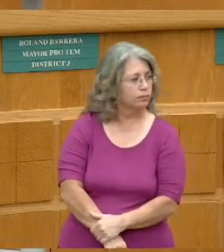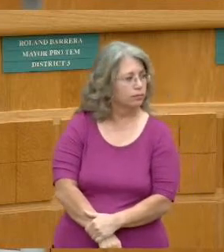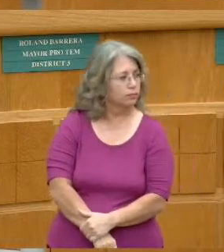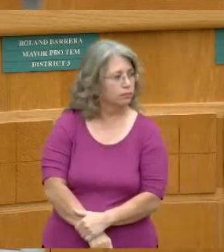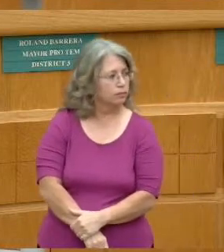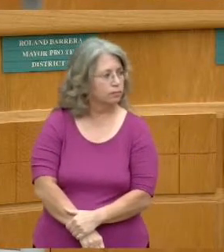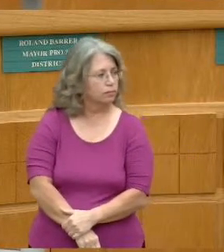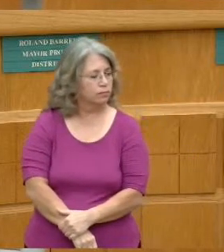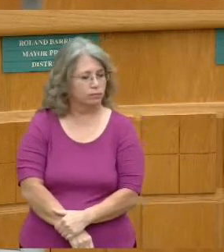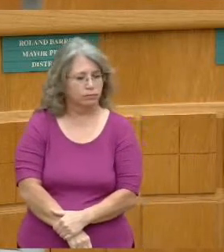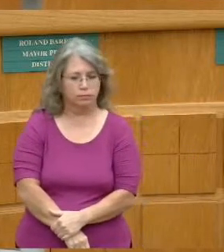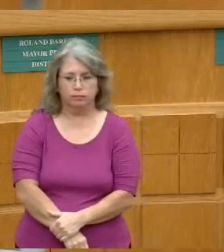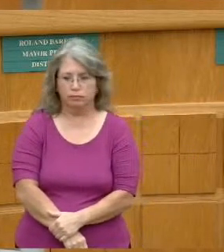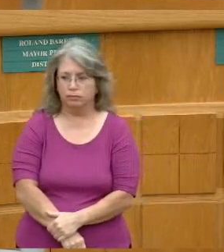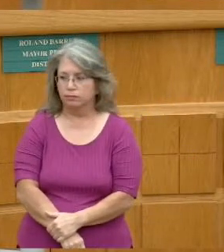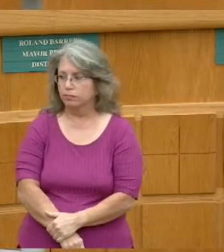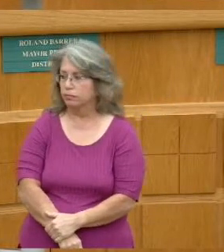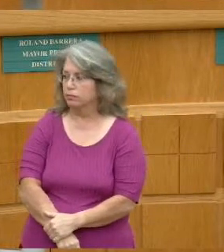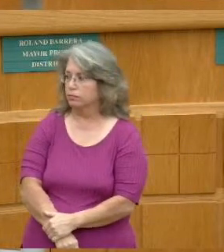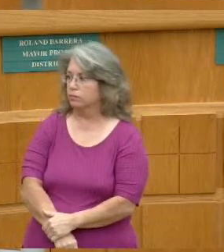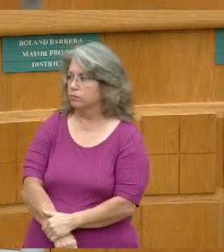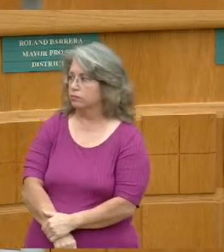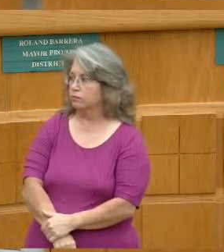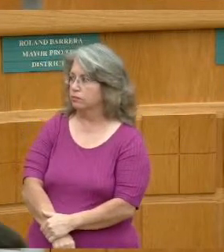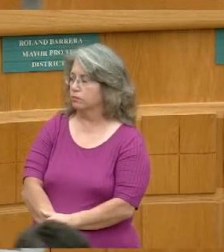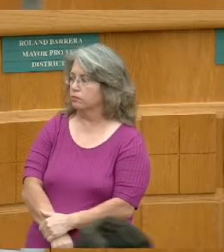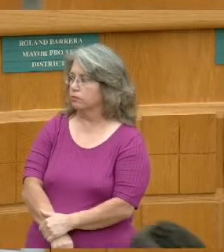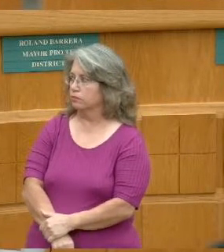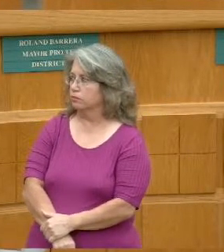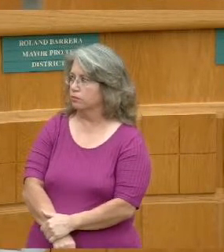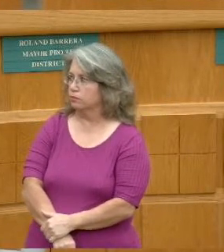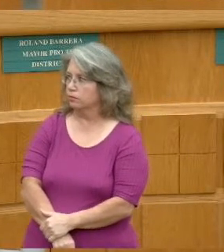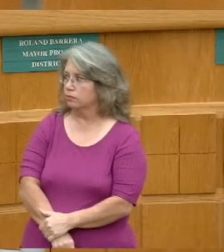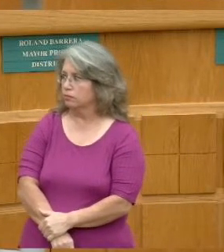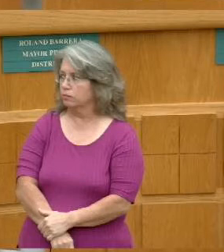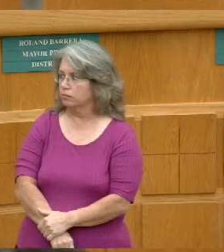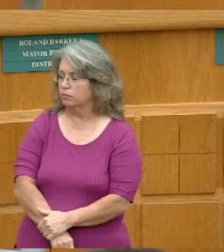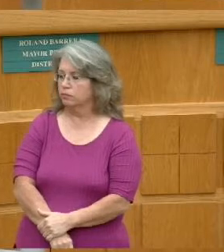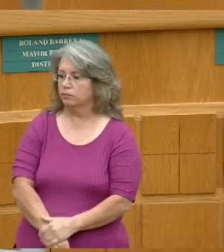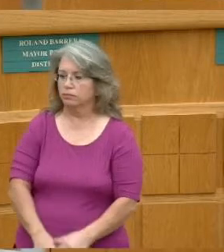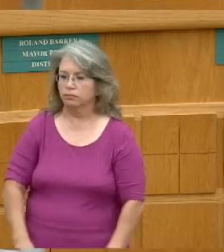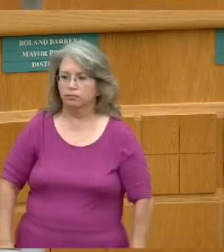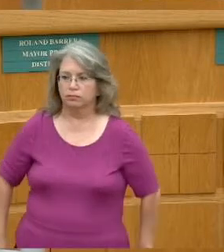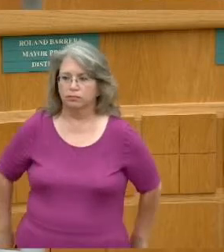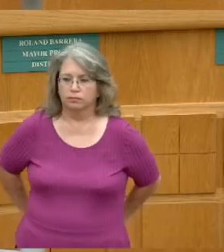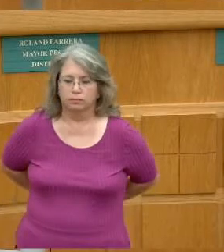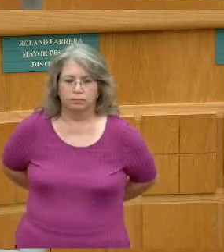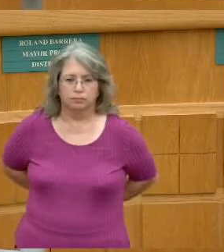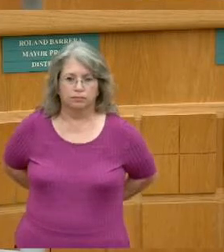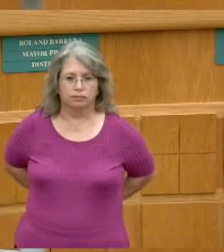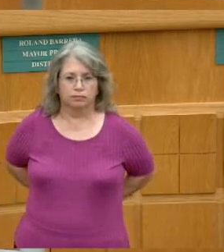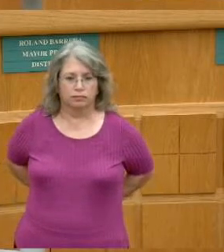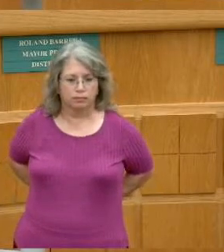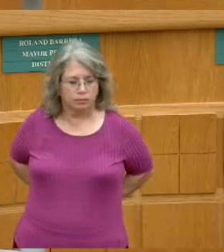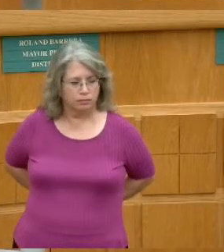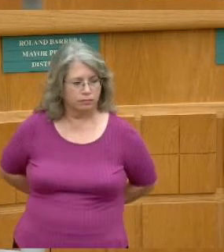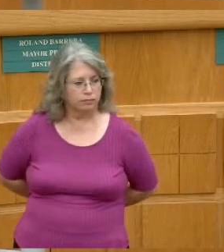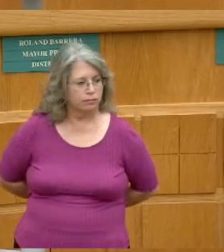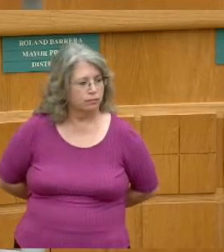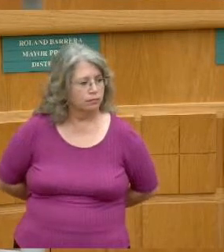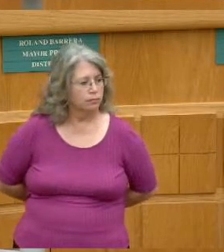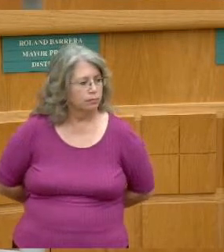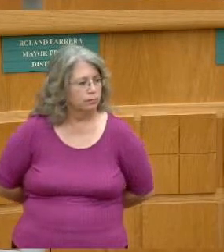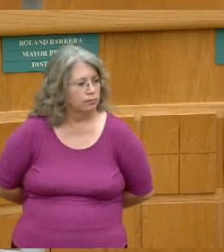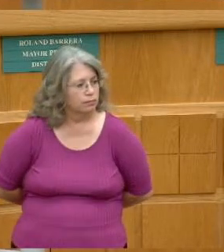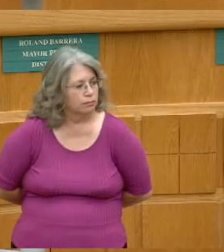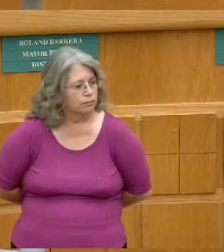extendiendo en el sur del estado de Texas. De acuerdo a los celulares, a las fatalidades y a la epidemiología, no hay evidencia de disminución del coronavirus en el